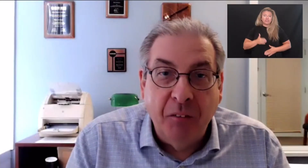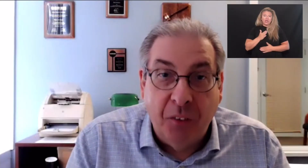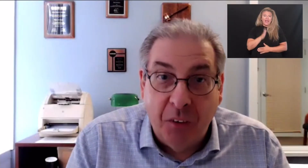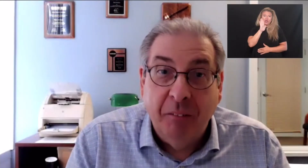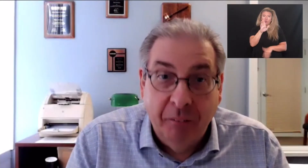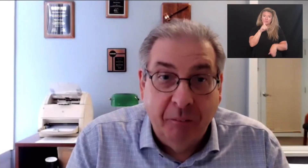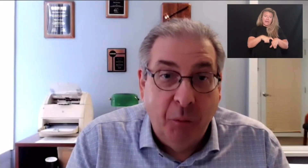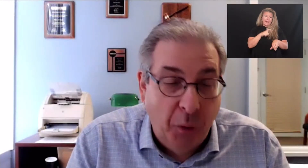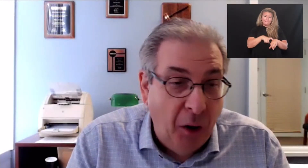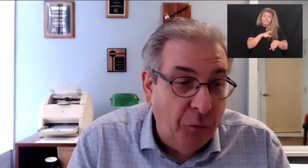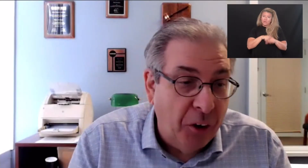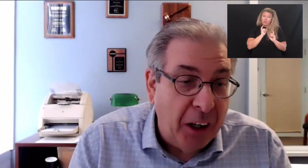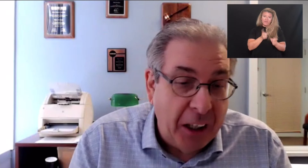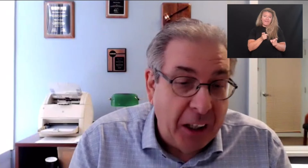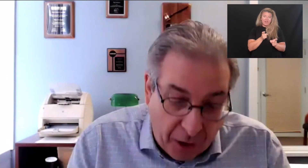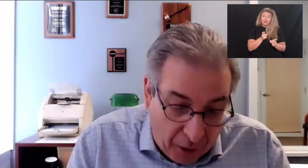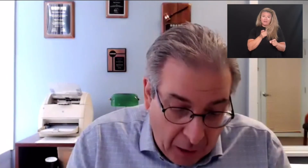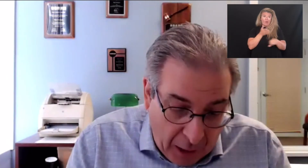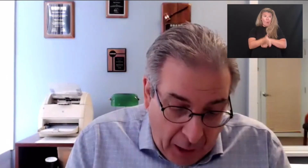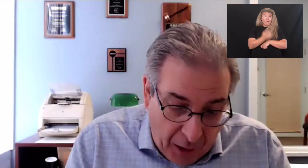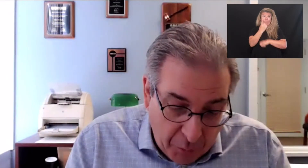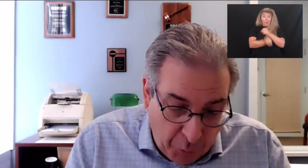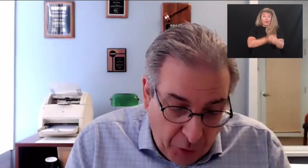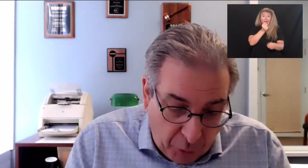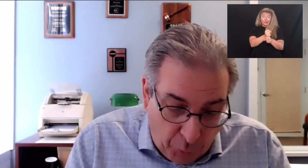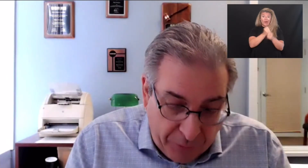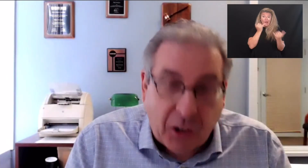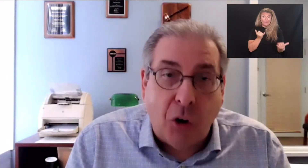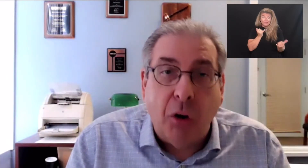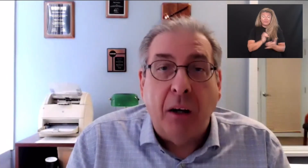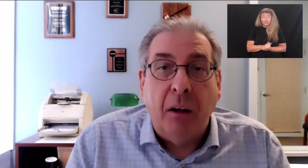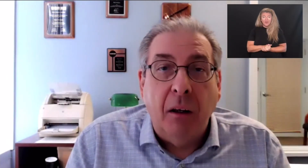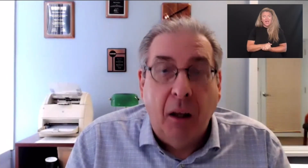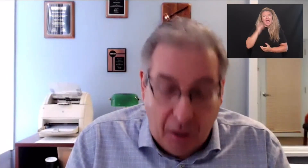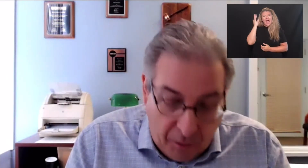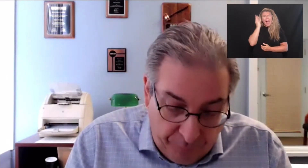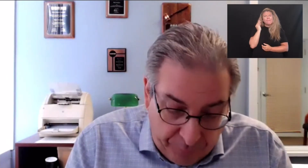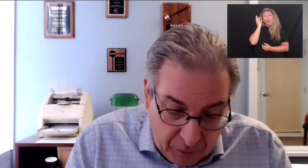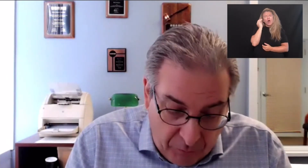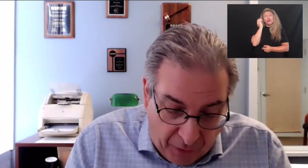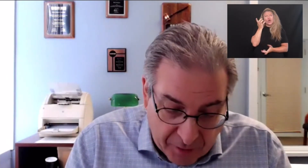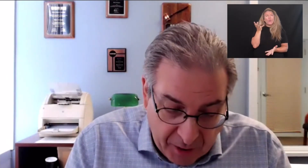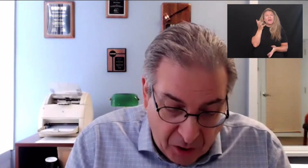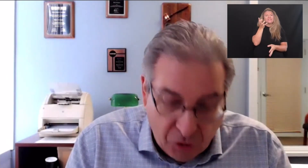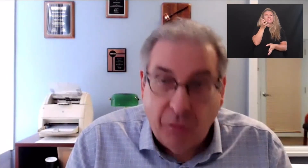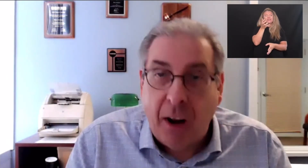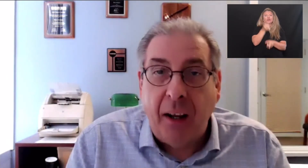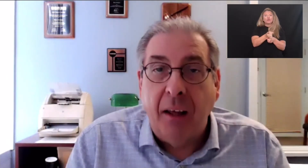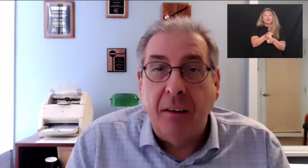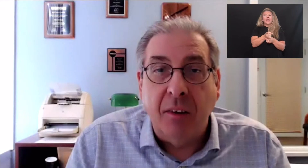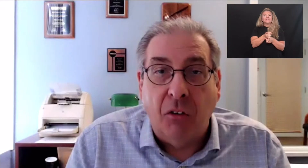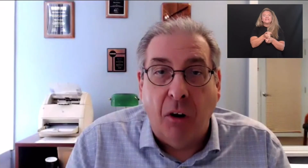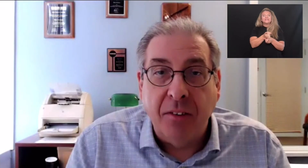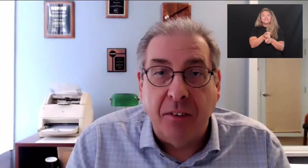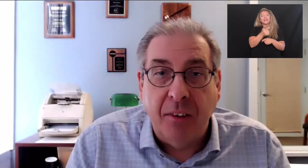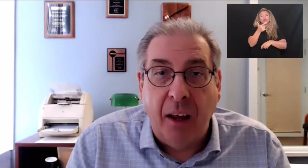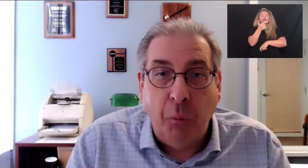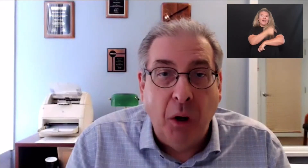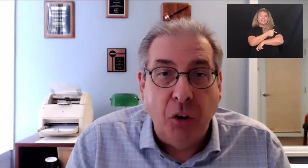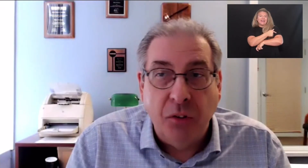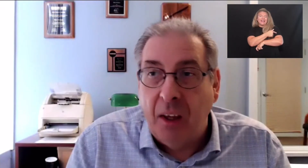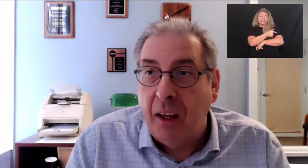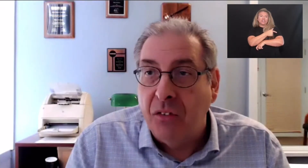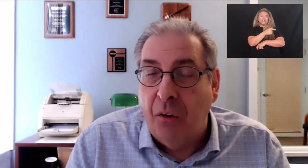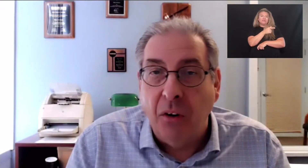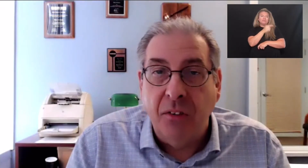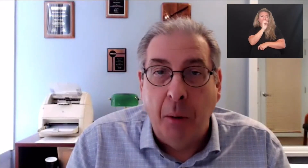you've given for well over a year now. Wondering what the current vaccination rate is across the state.